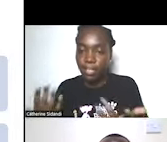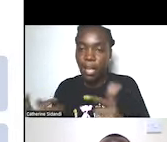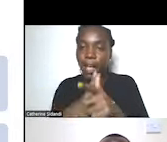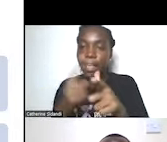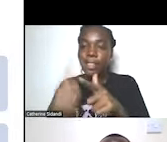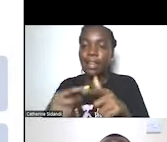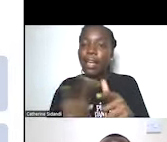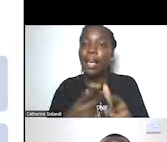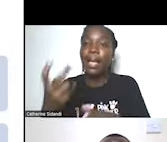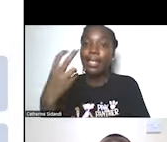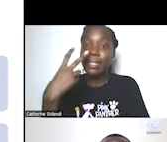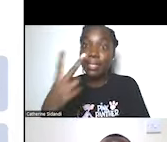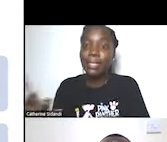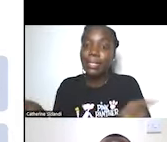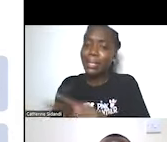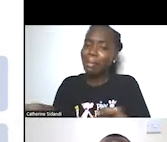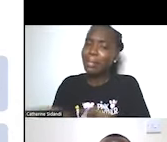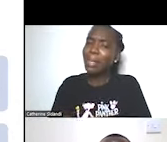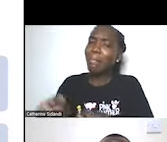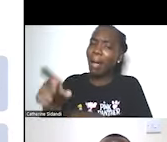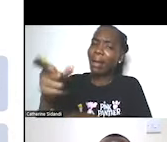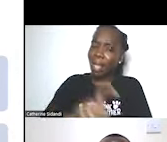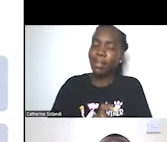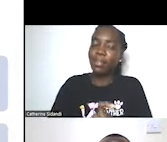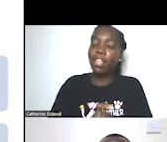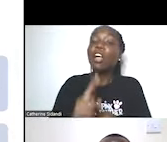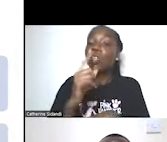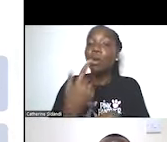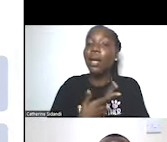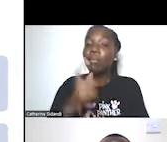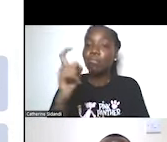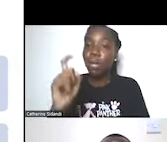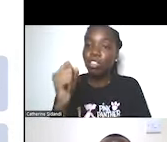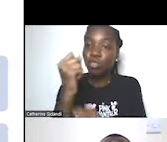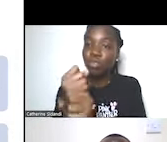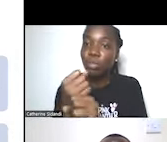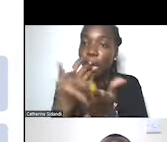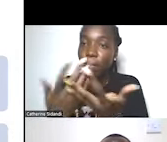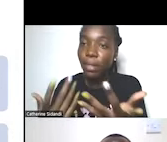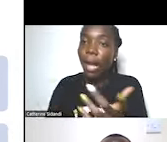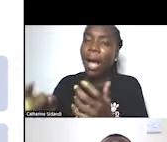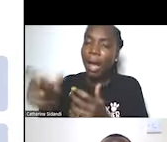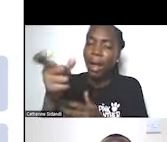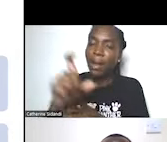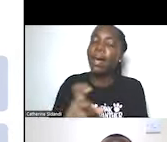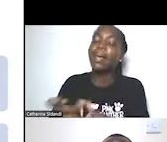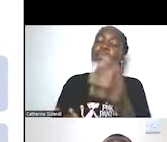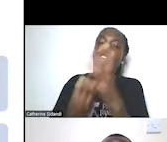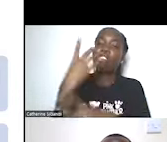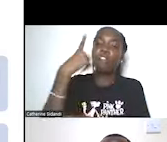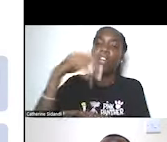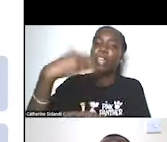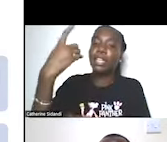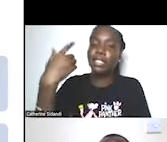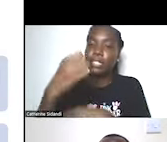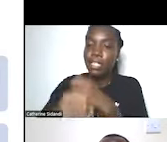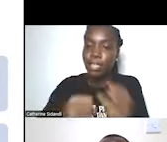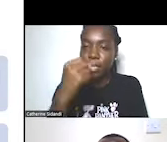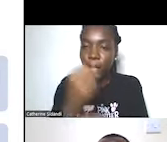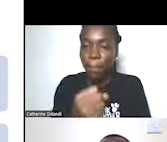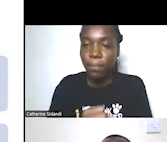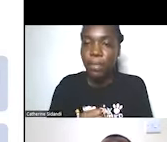thing. So what we need to do, just increase the production for us for next year. The business